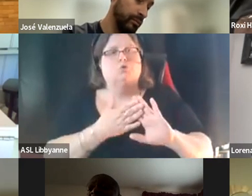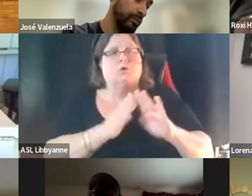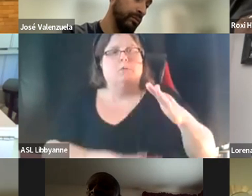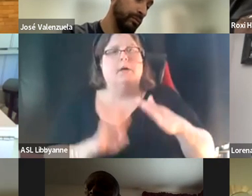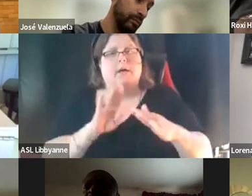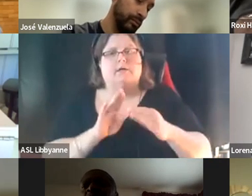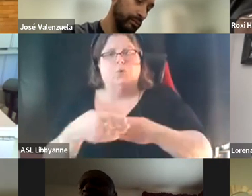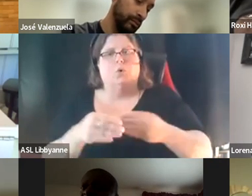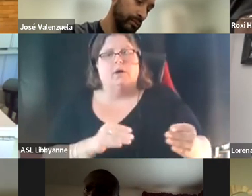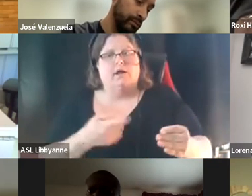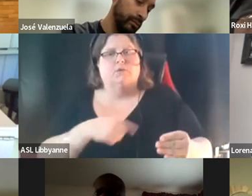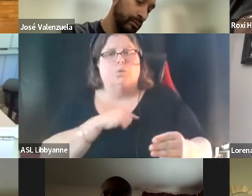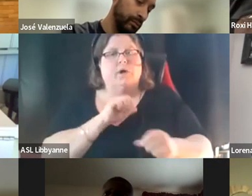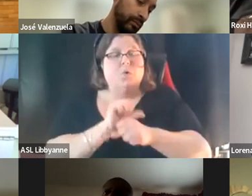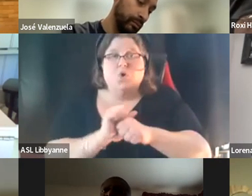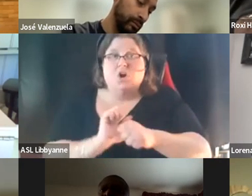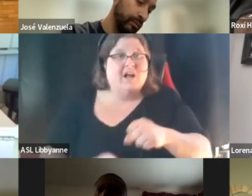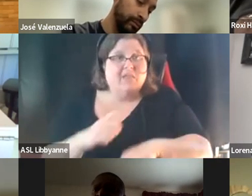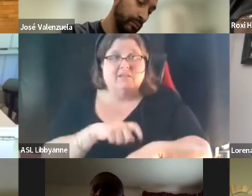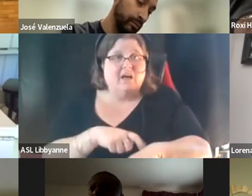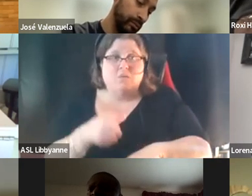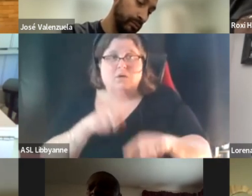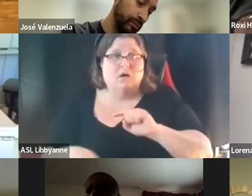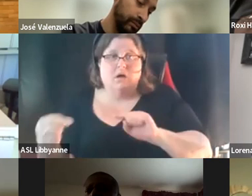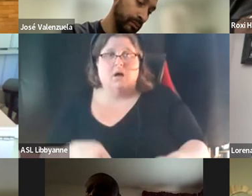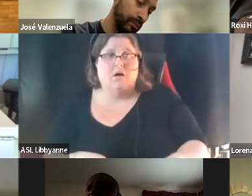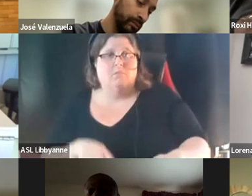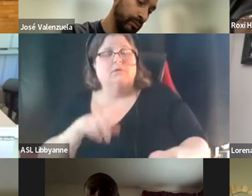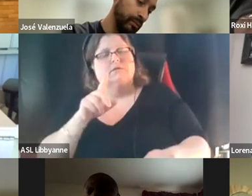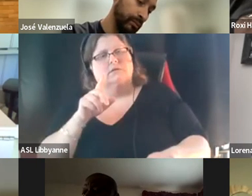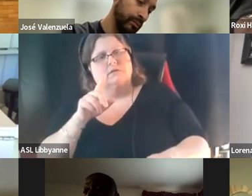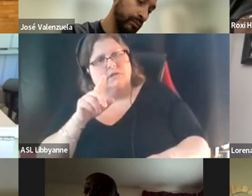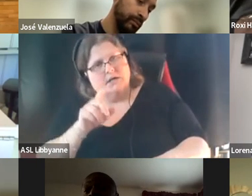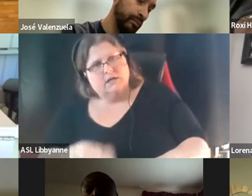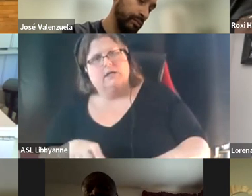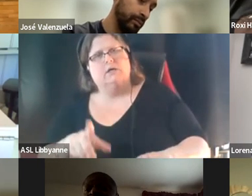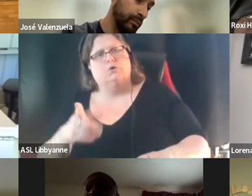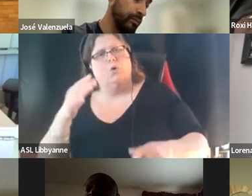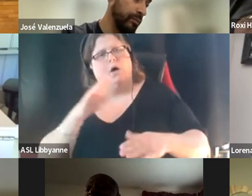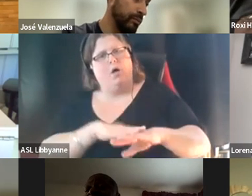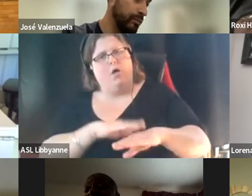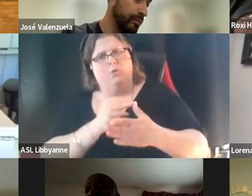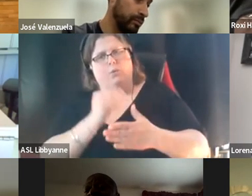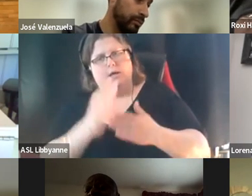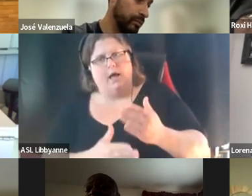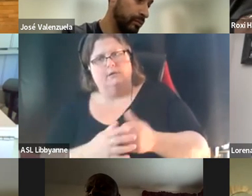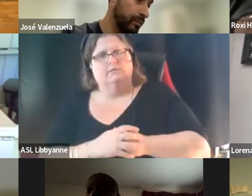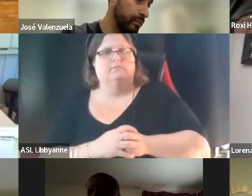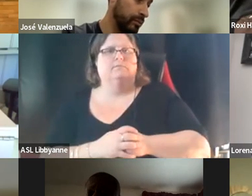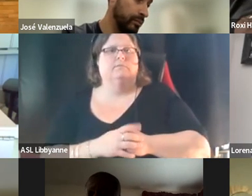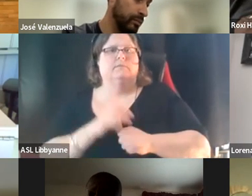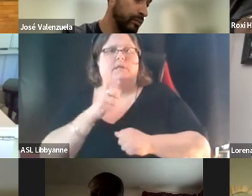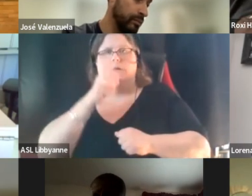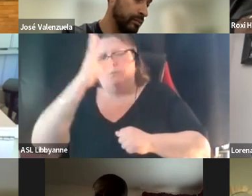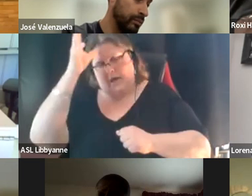organizations, we are working at that time. They need to come out they need to come out on the weekends, and they need to give parents